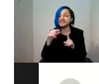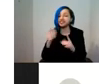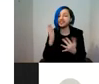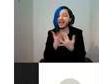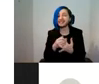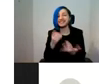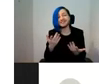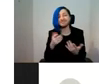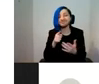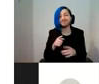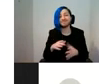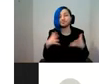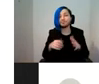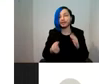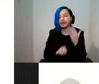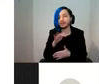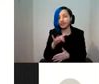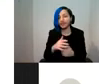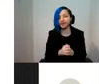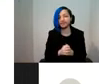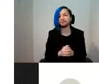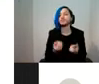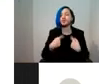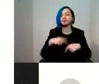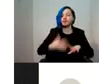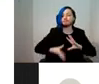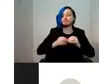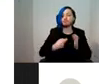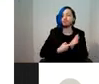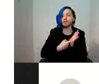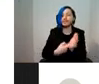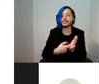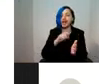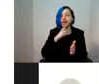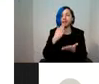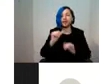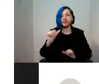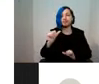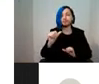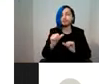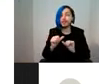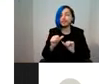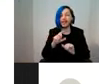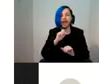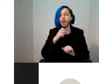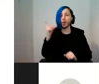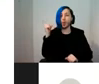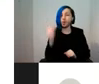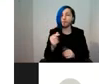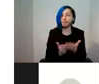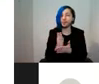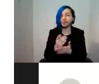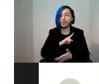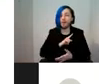huge issue. So we did come up with some recommendations, which I'm going to very briefly and we're not going to speed through them for the sake of our